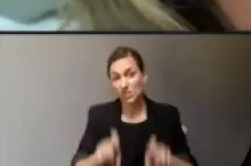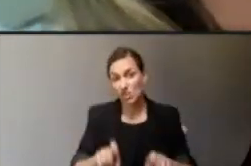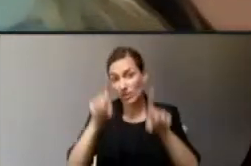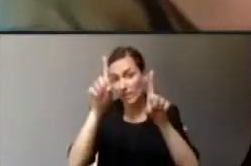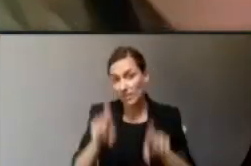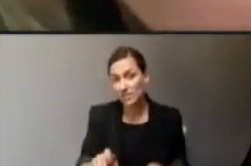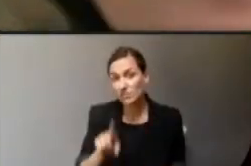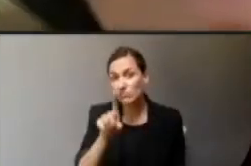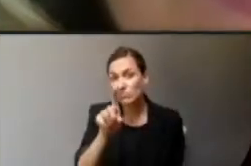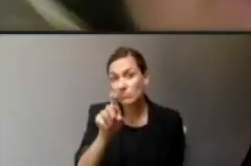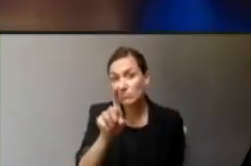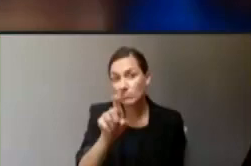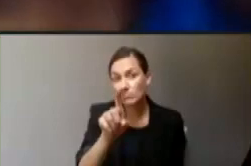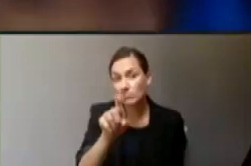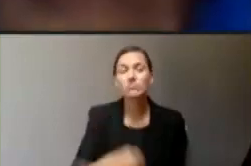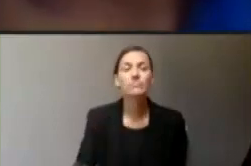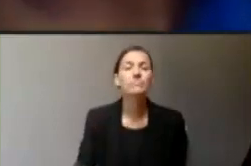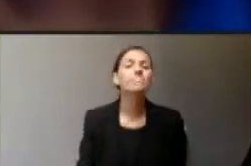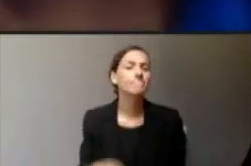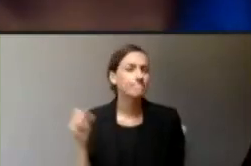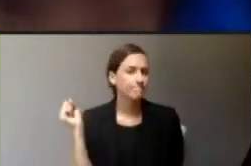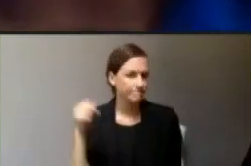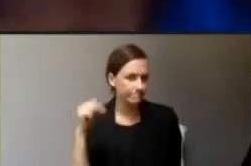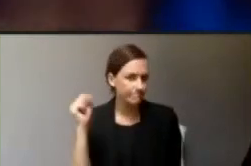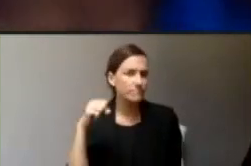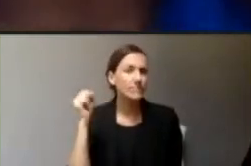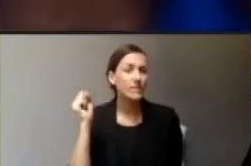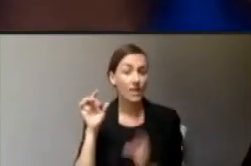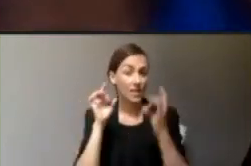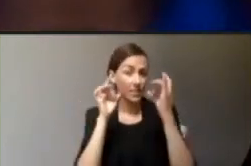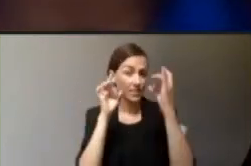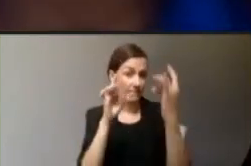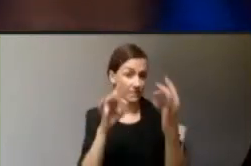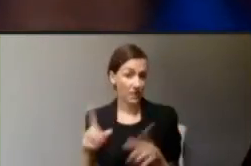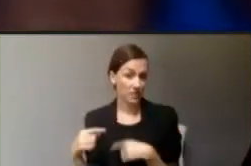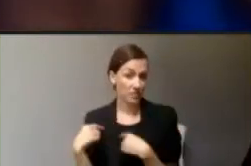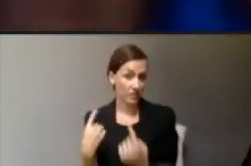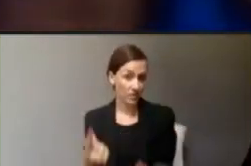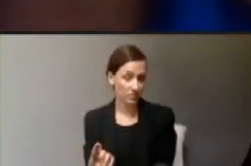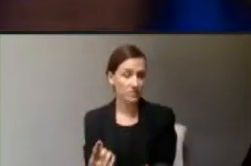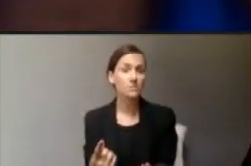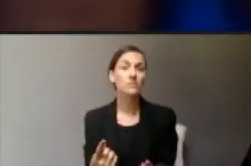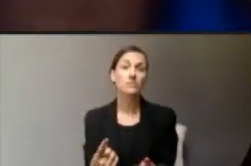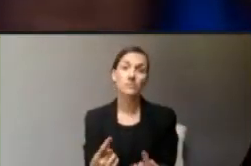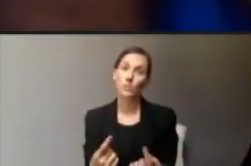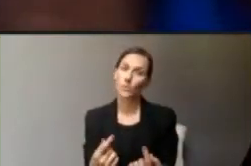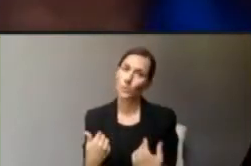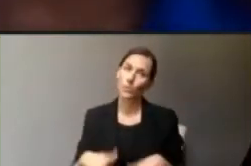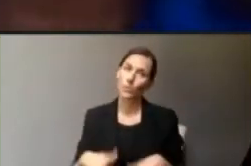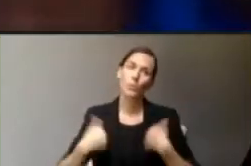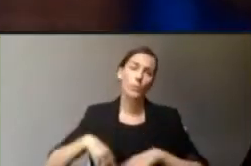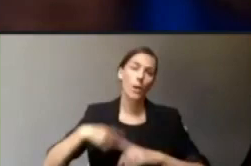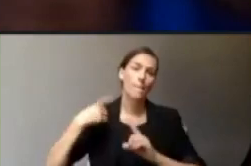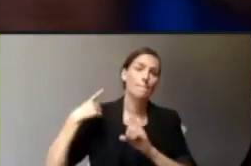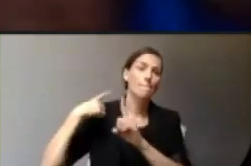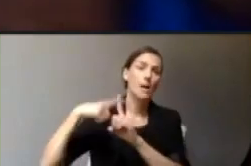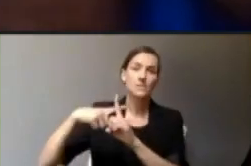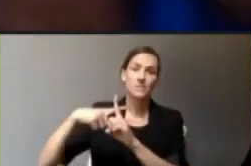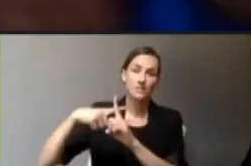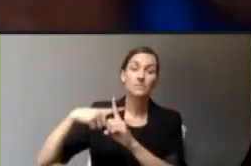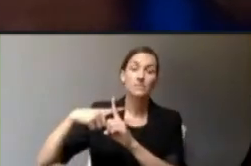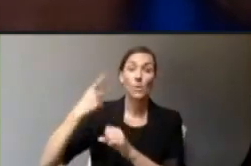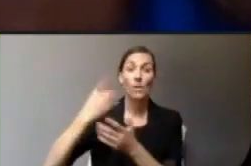surveys? Yeah, I think the feedback we've gotten so far has been highly positive. I think one of the things that I've